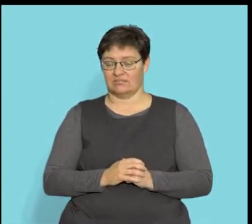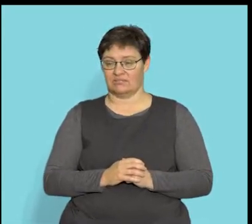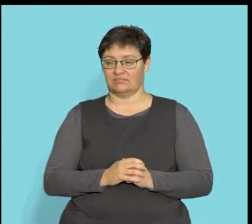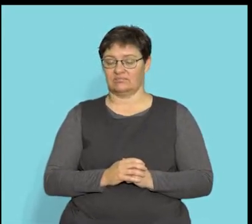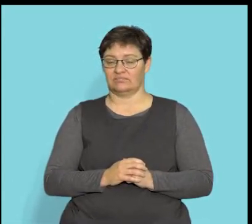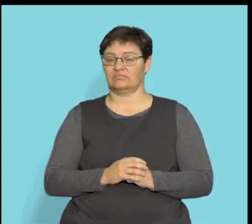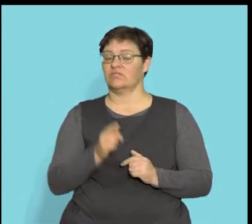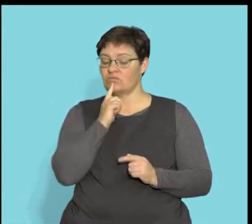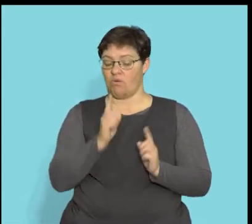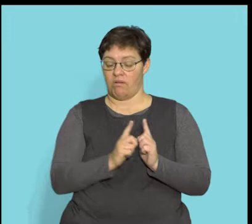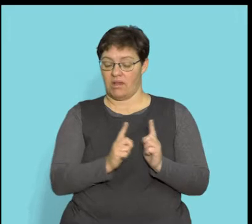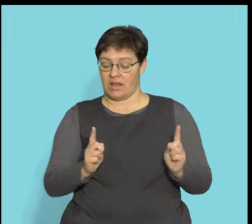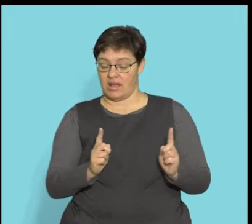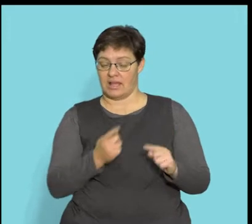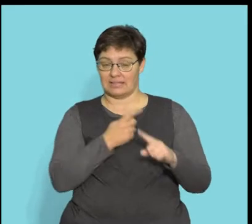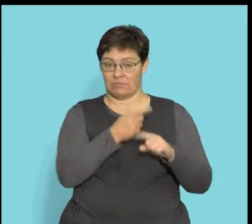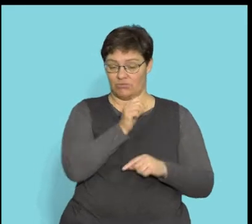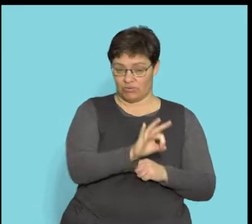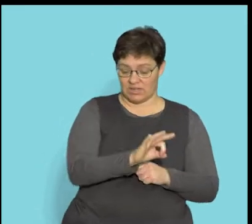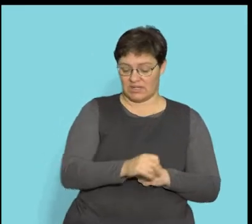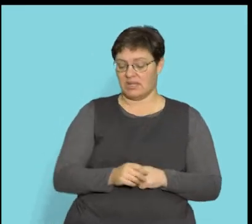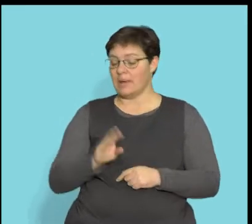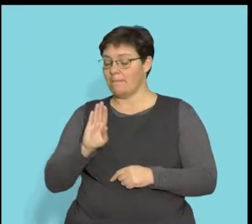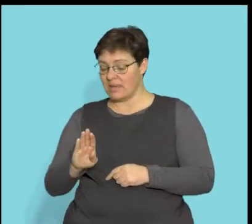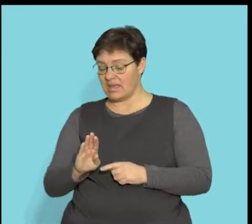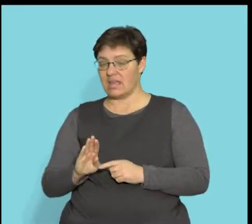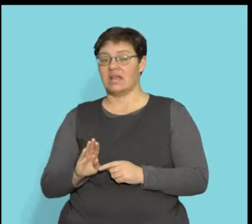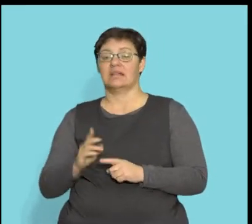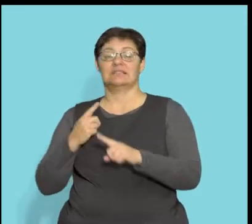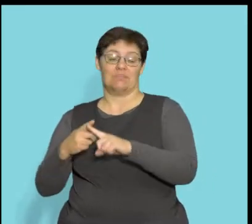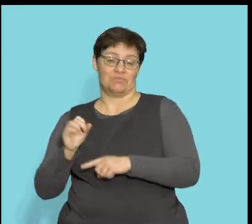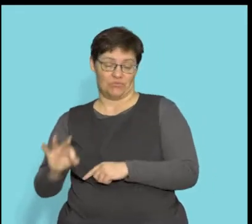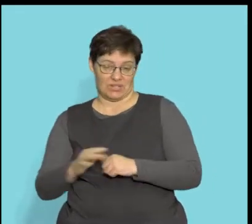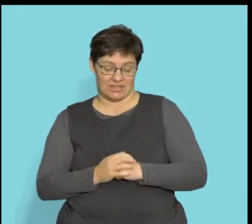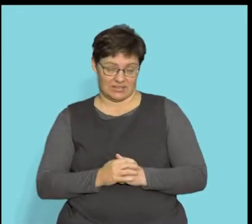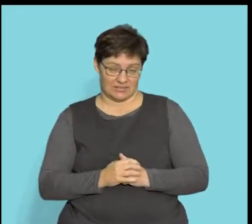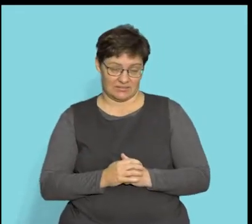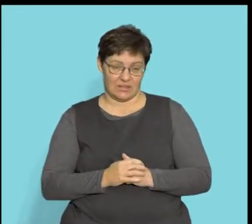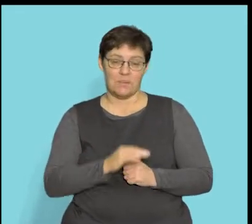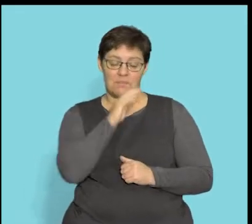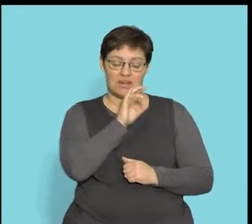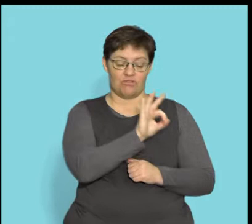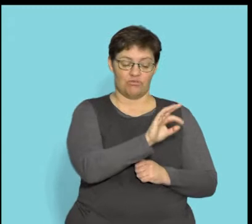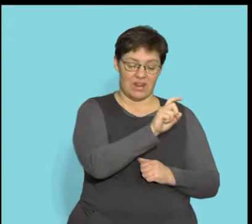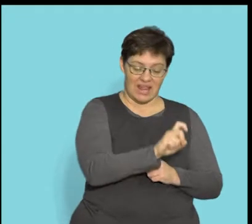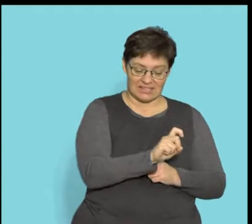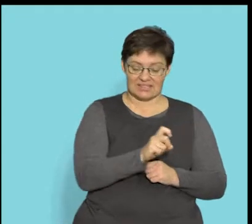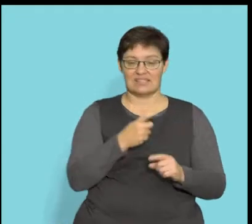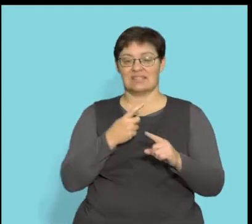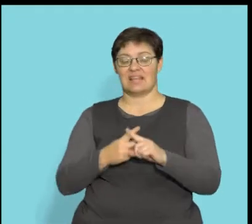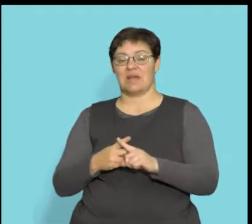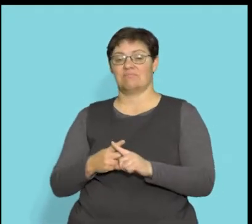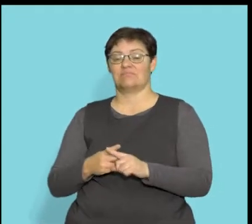tripling the lengths of the rectangle. So we can see that it's now 3x